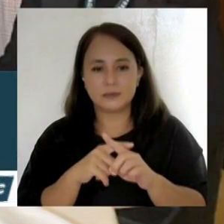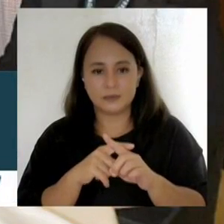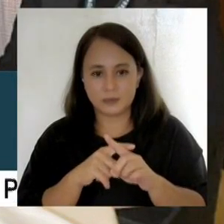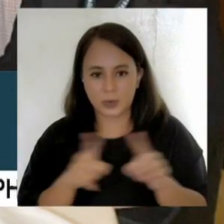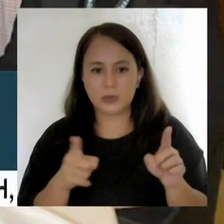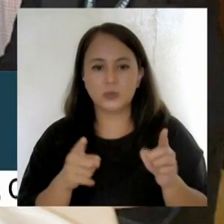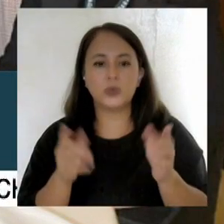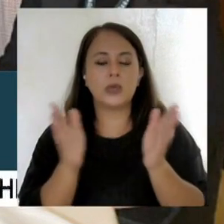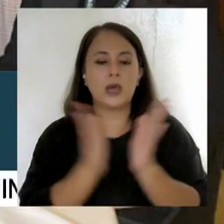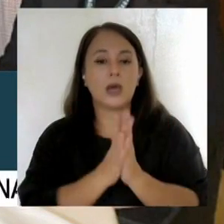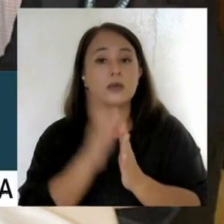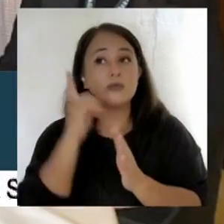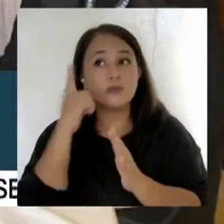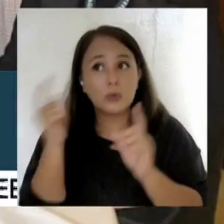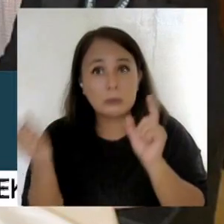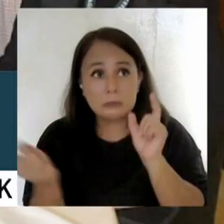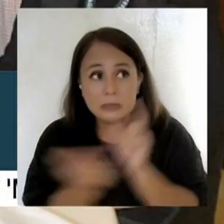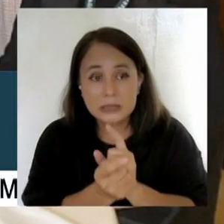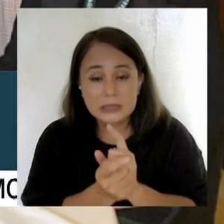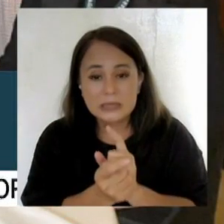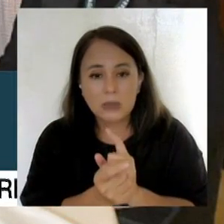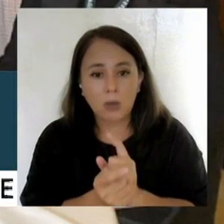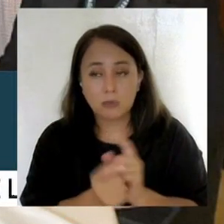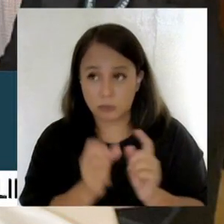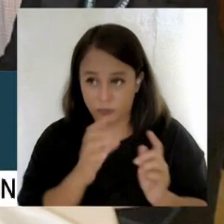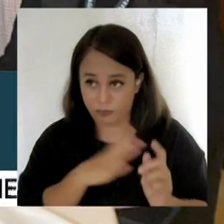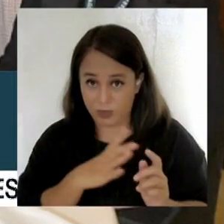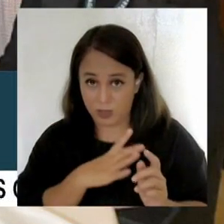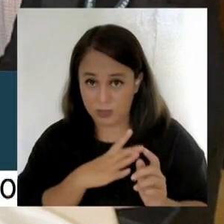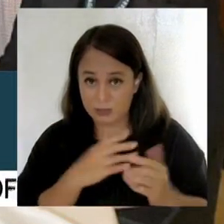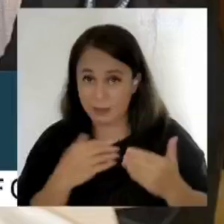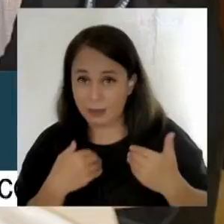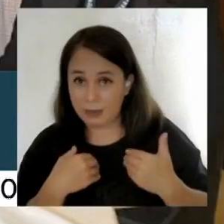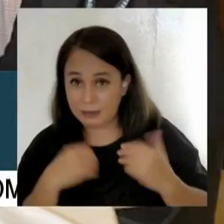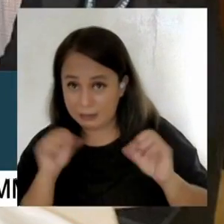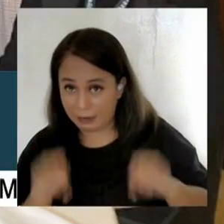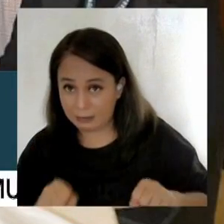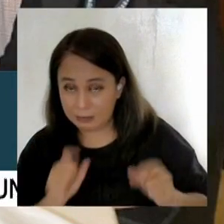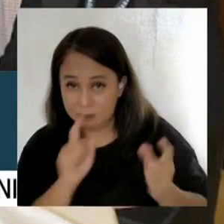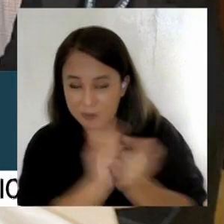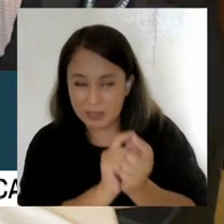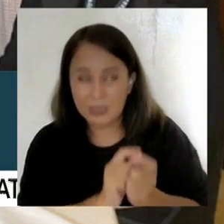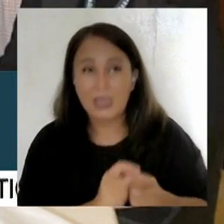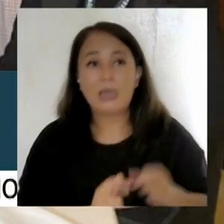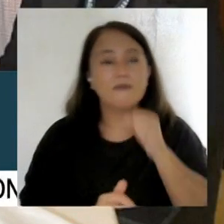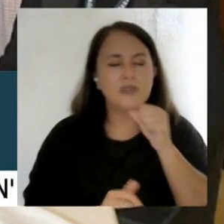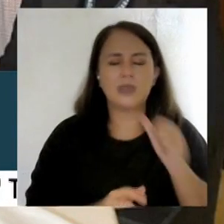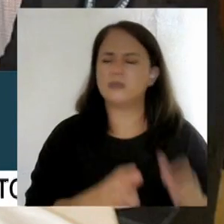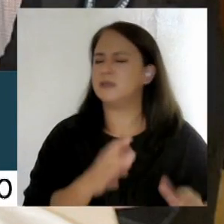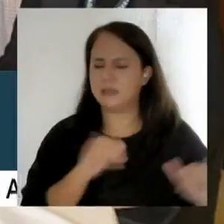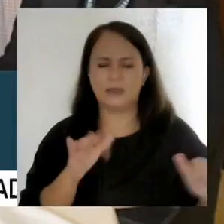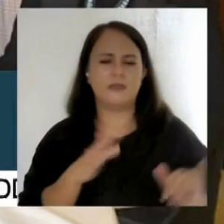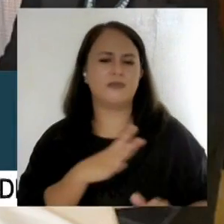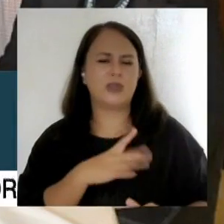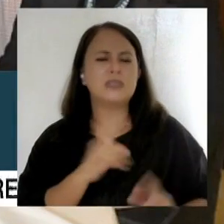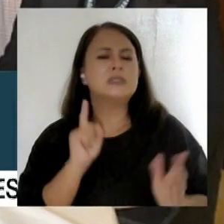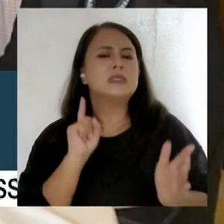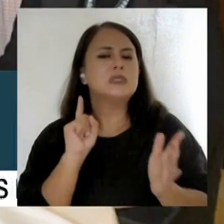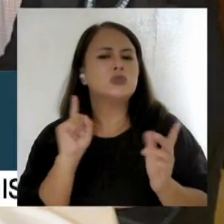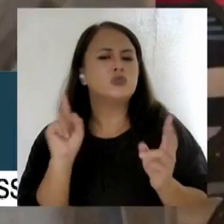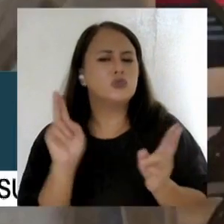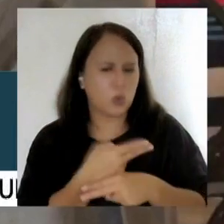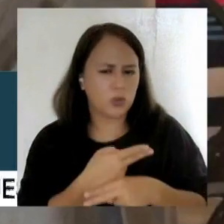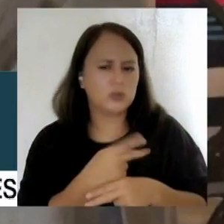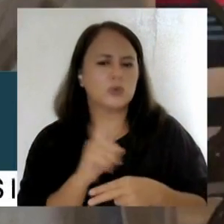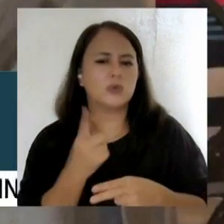the appointment was okay lang pag meron, okay rin lang din pag wala. Mm-hmm. Even just a minute or two of his